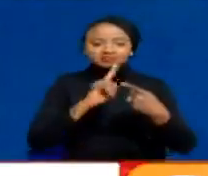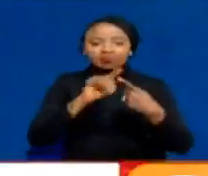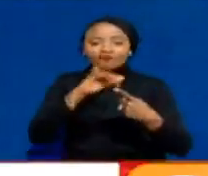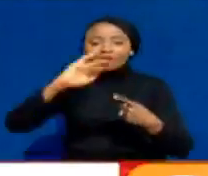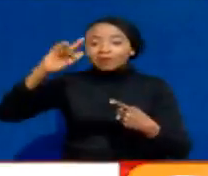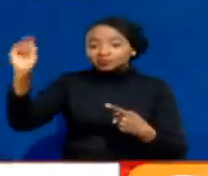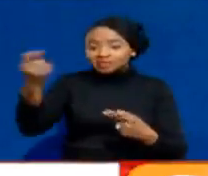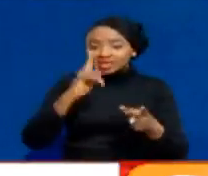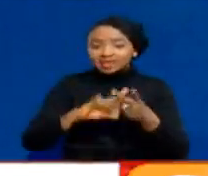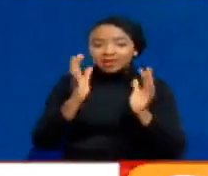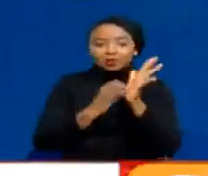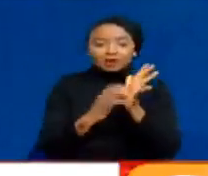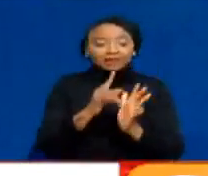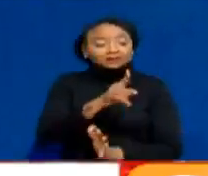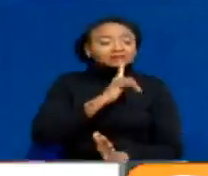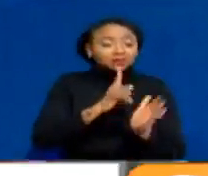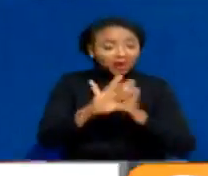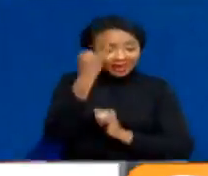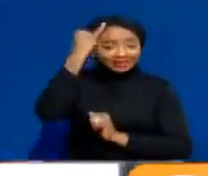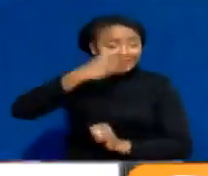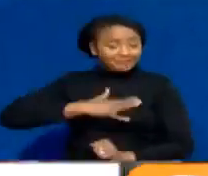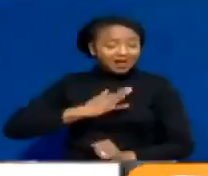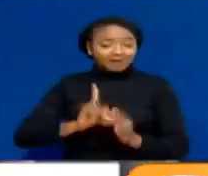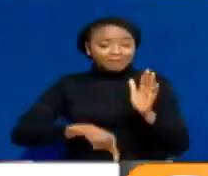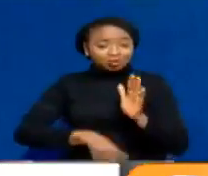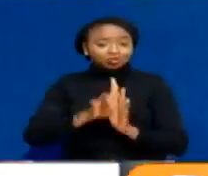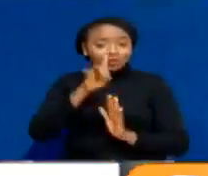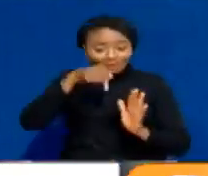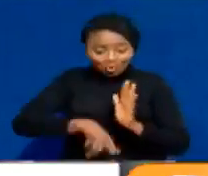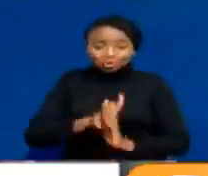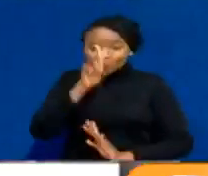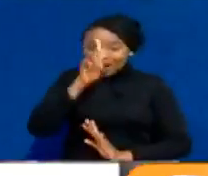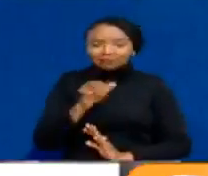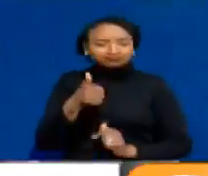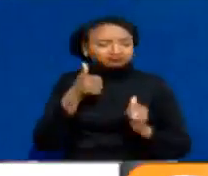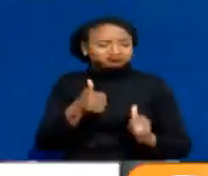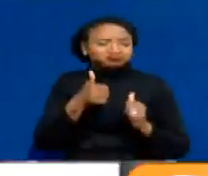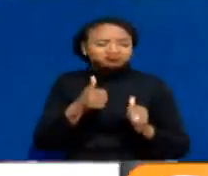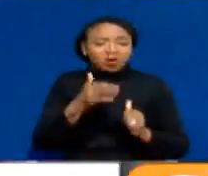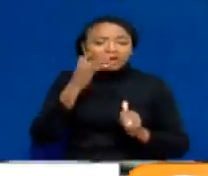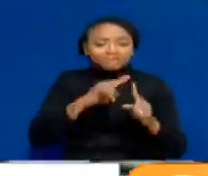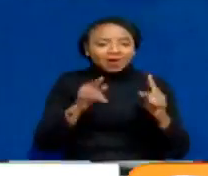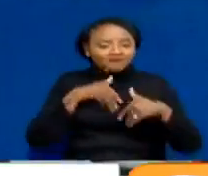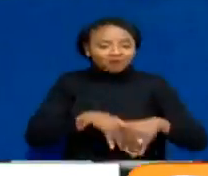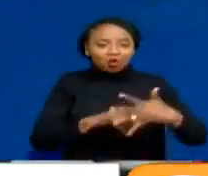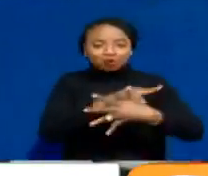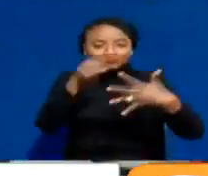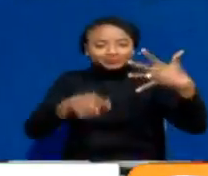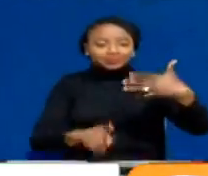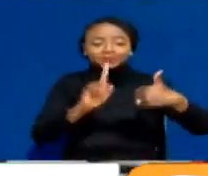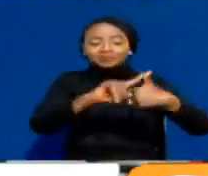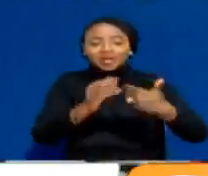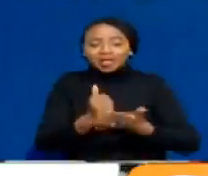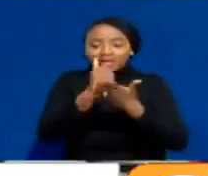proposed bottom-up economic model, which has drawn heavy criticism from his opponents, is based on five pillars and will transform